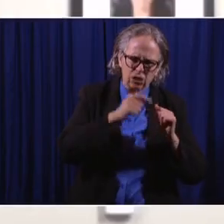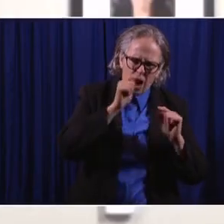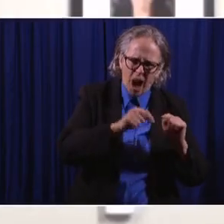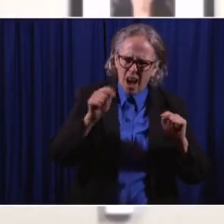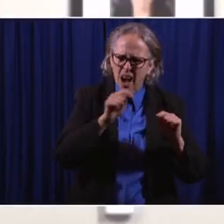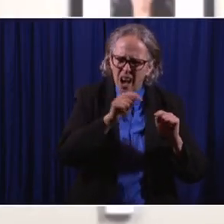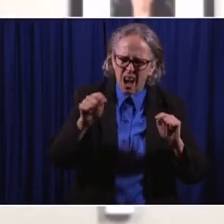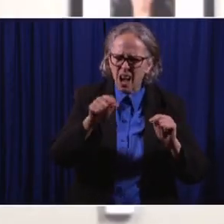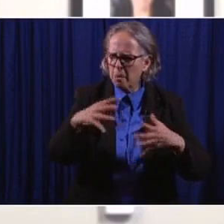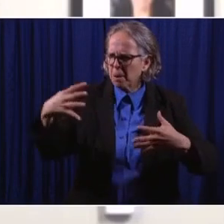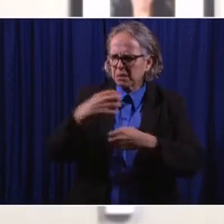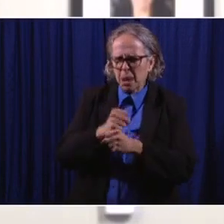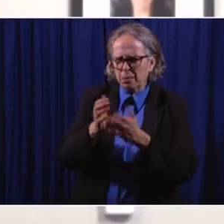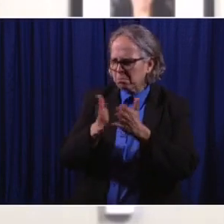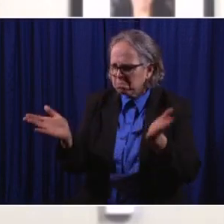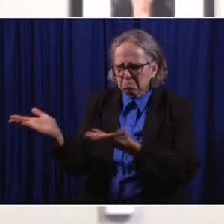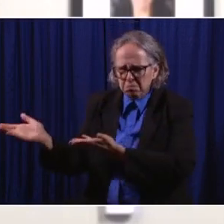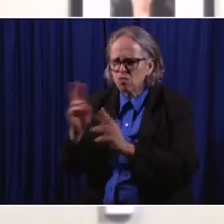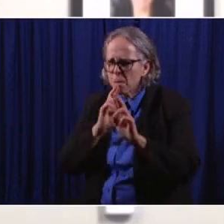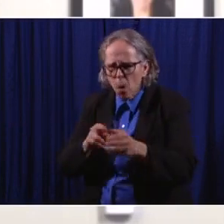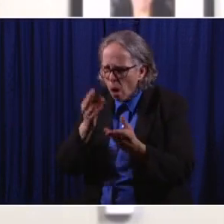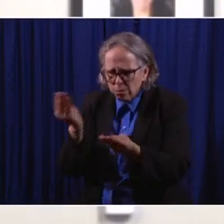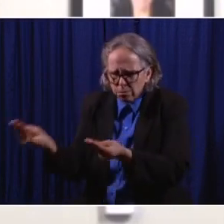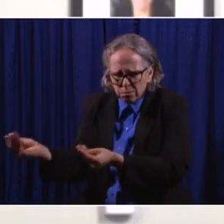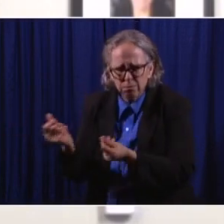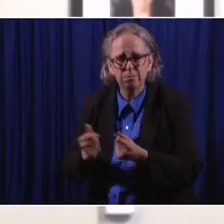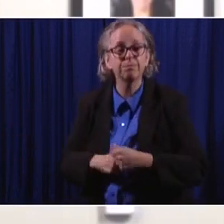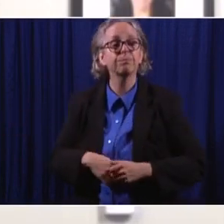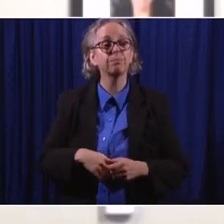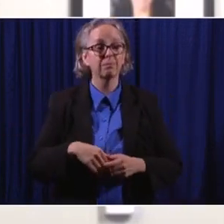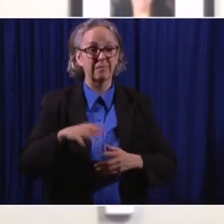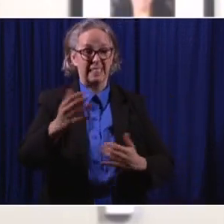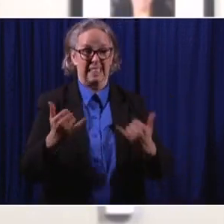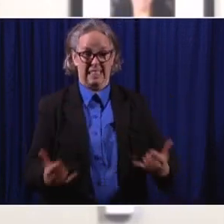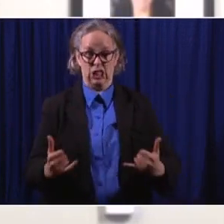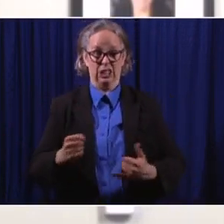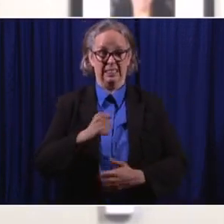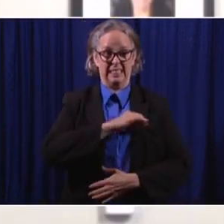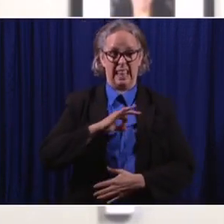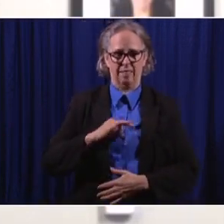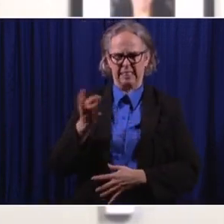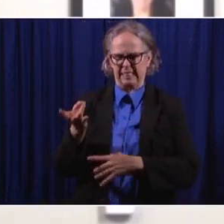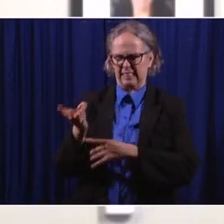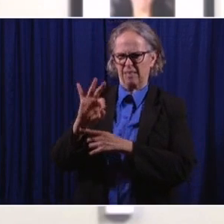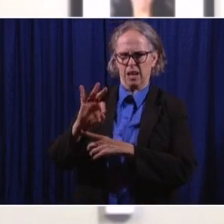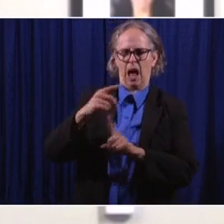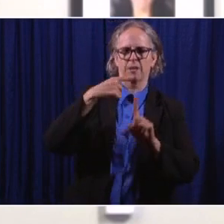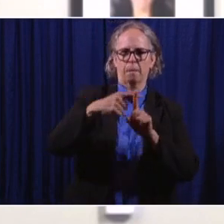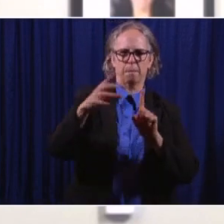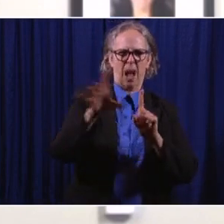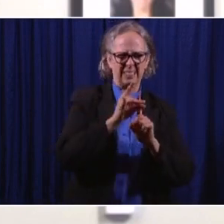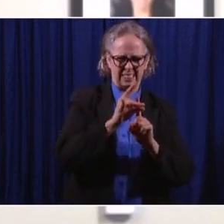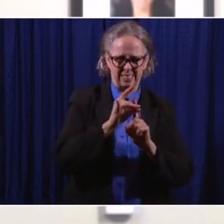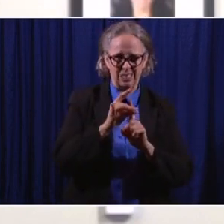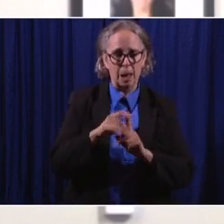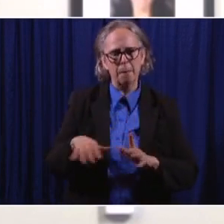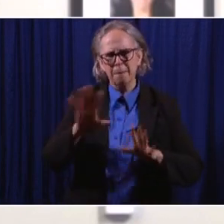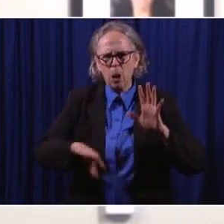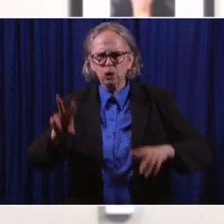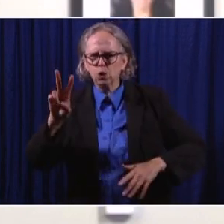we do have 79 staff members who are currently positive for COVID, and we have 266 people that live in the prisons that are